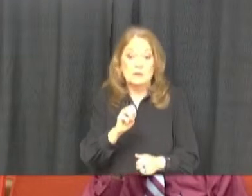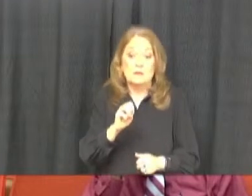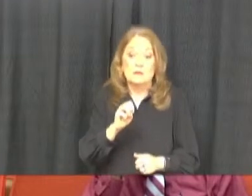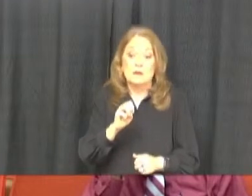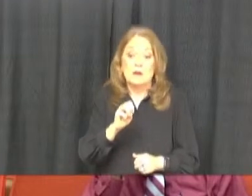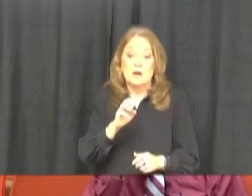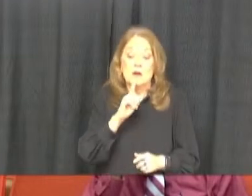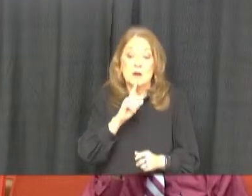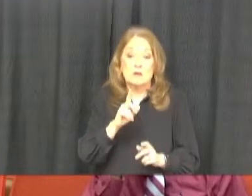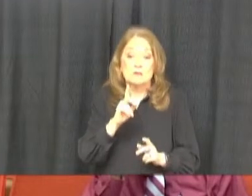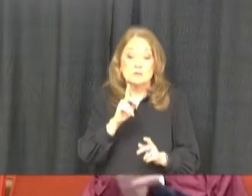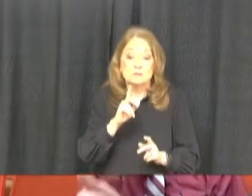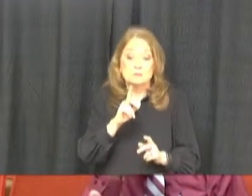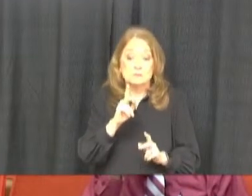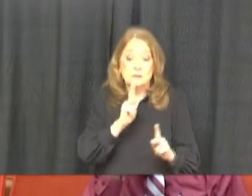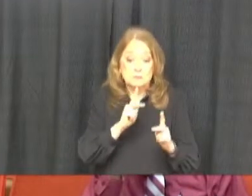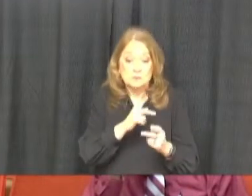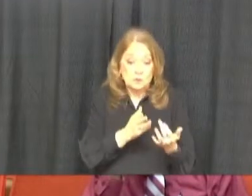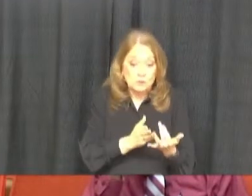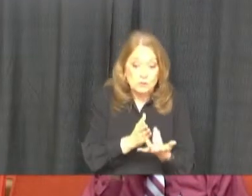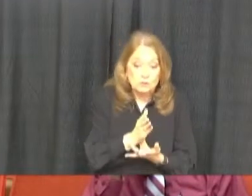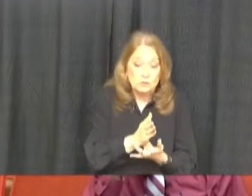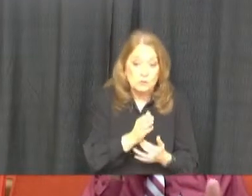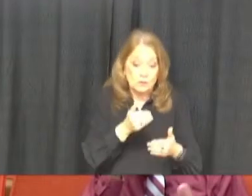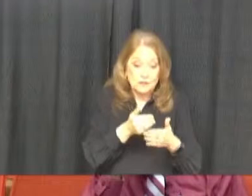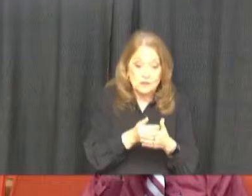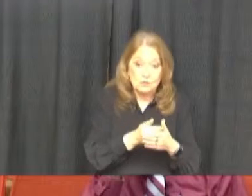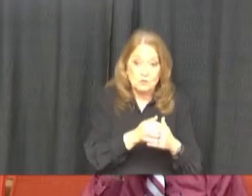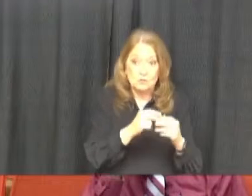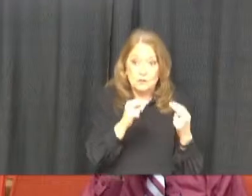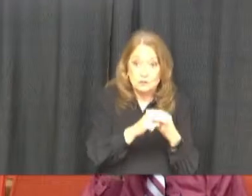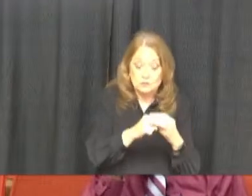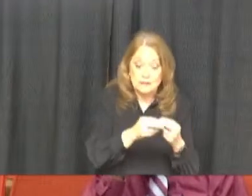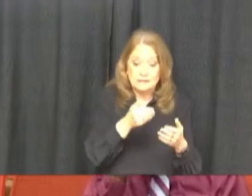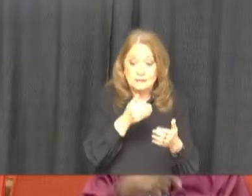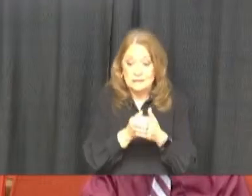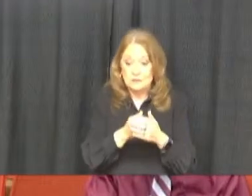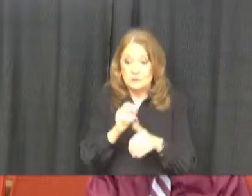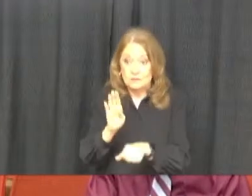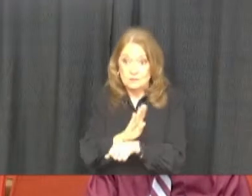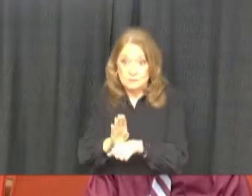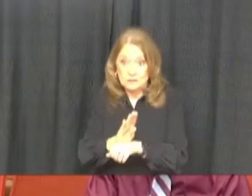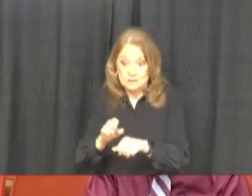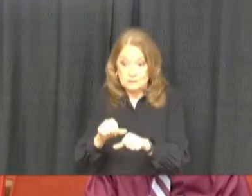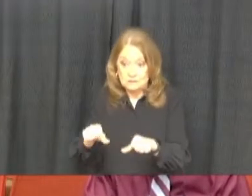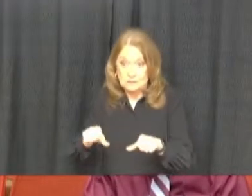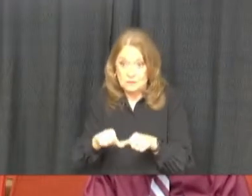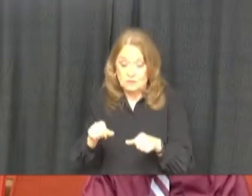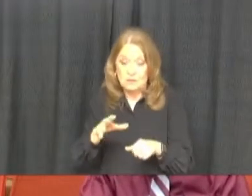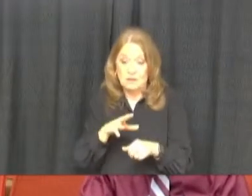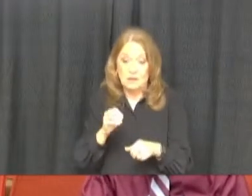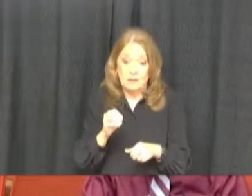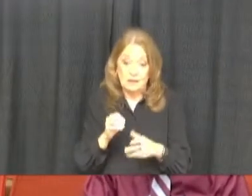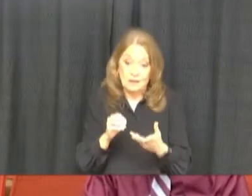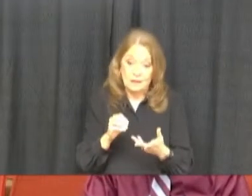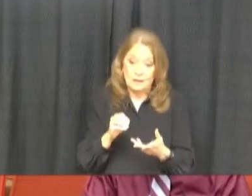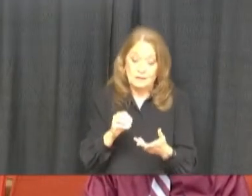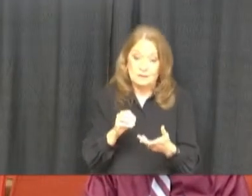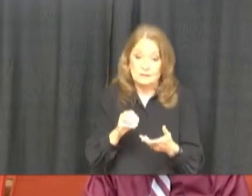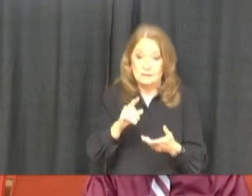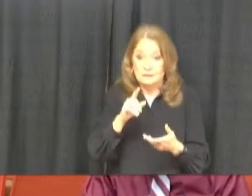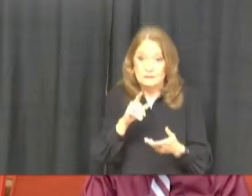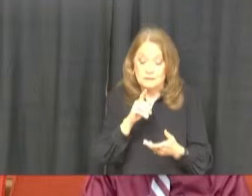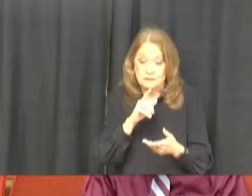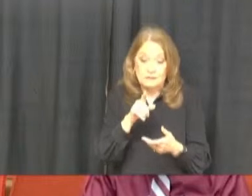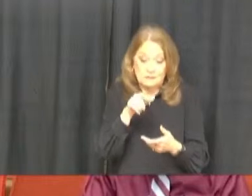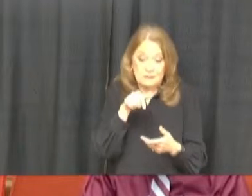those intersections are near the interstates, near the commercial district, And obviously by rules have to be on state